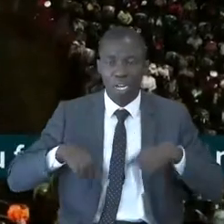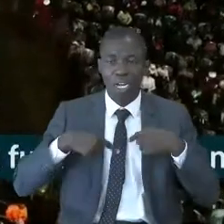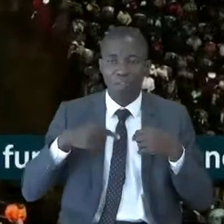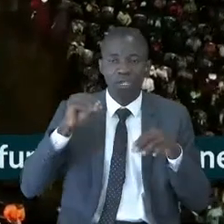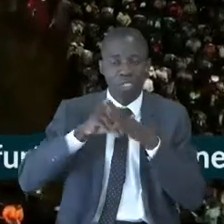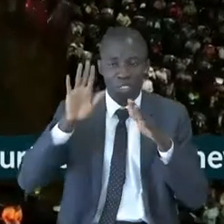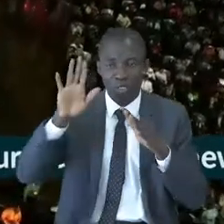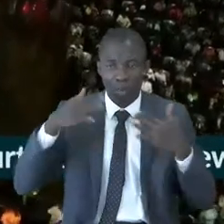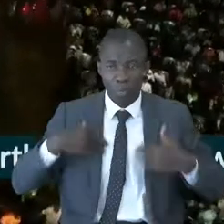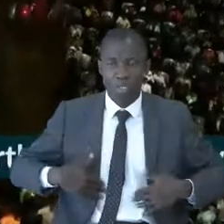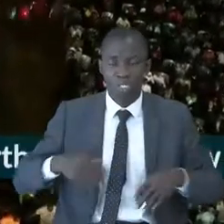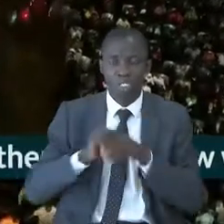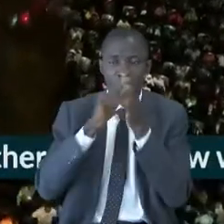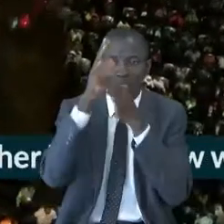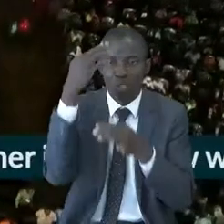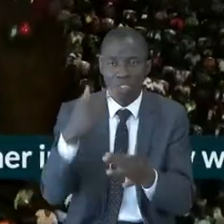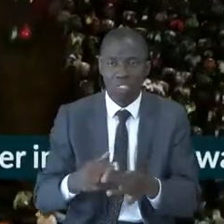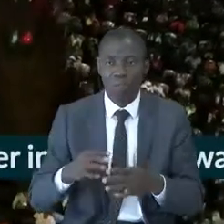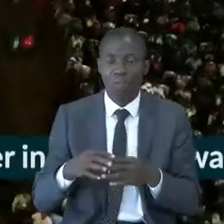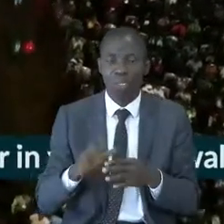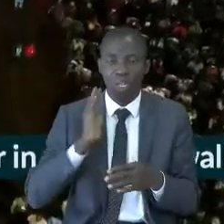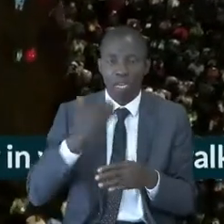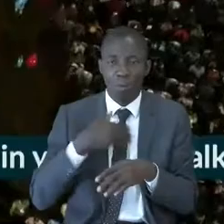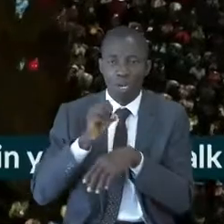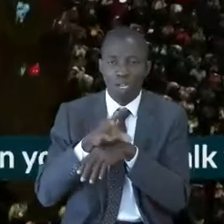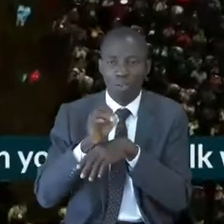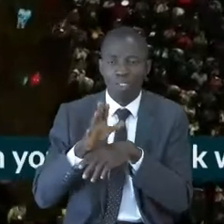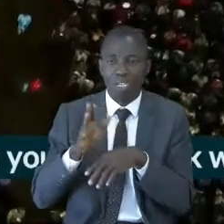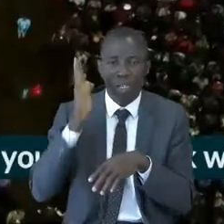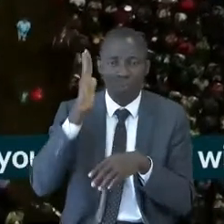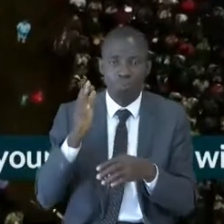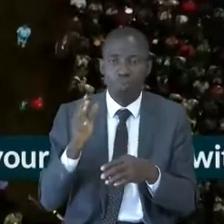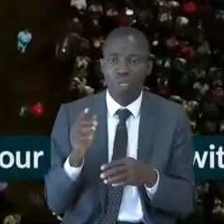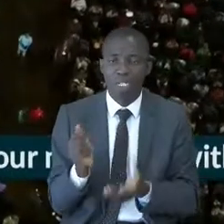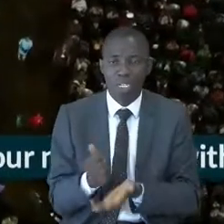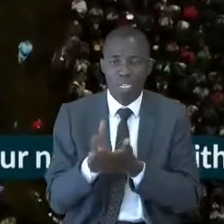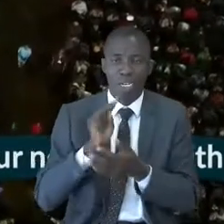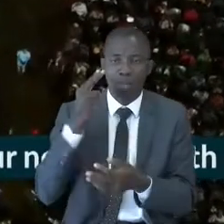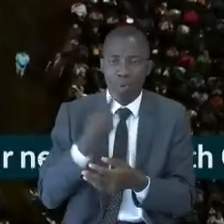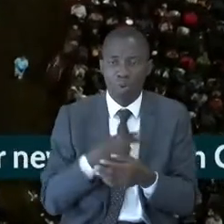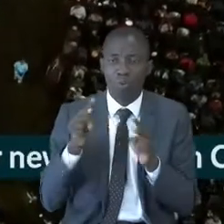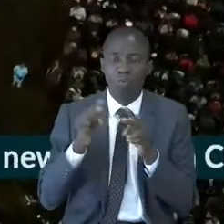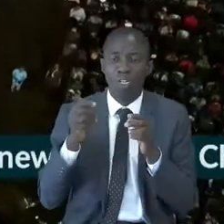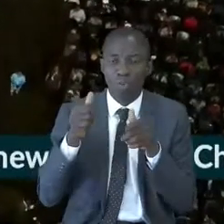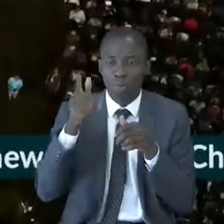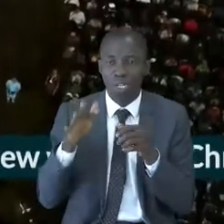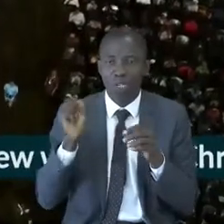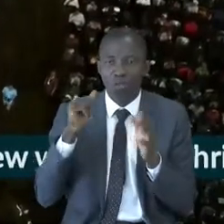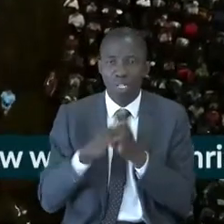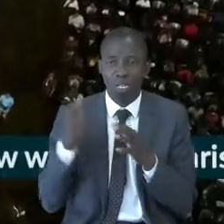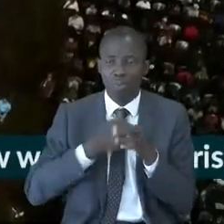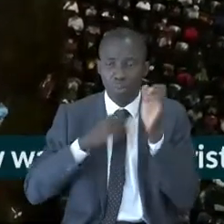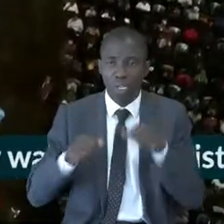body, in Jesus' name. Our counselors, please help us very quickly so that we can move on to